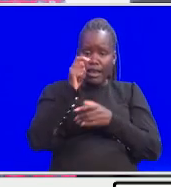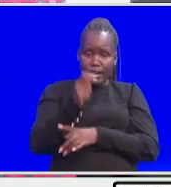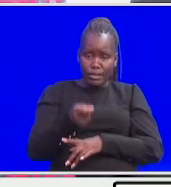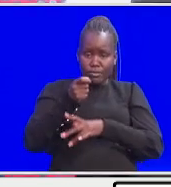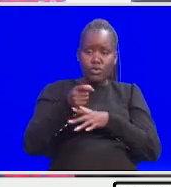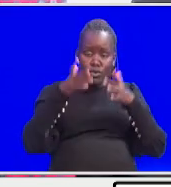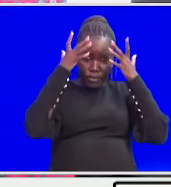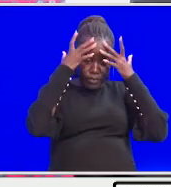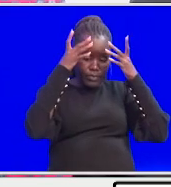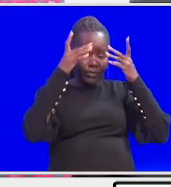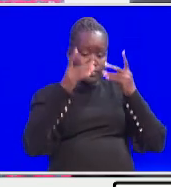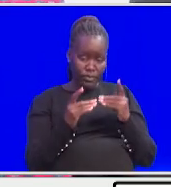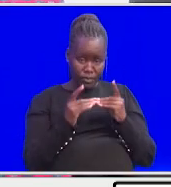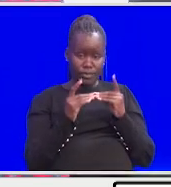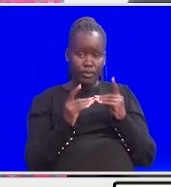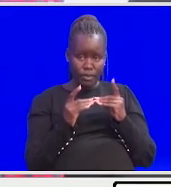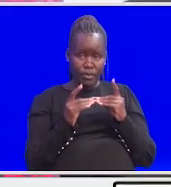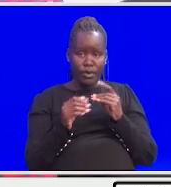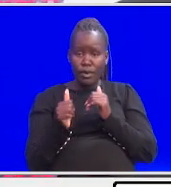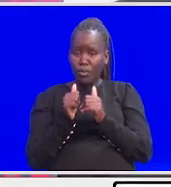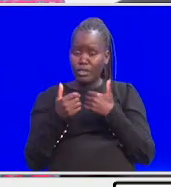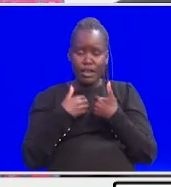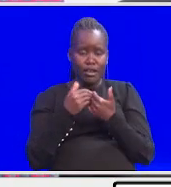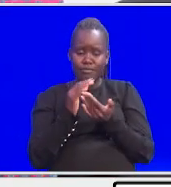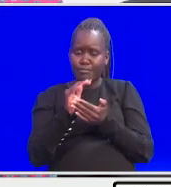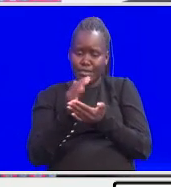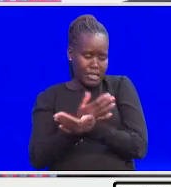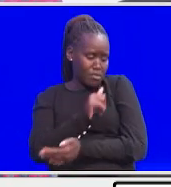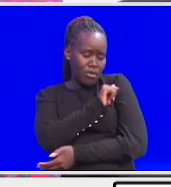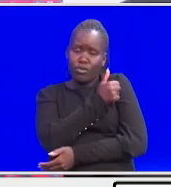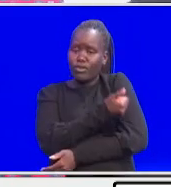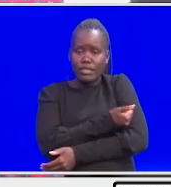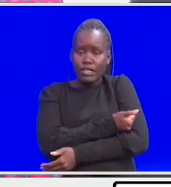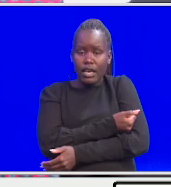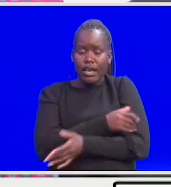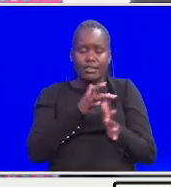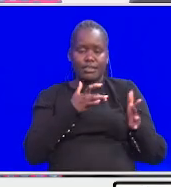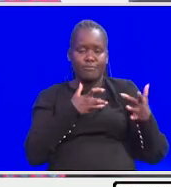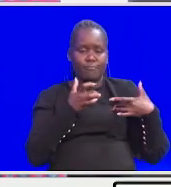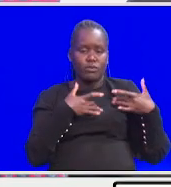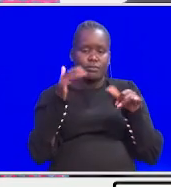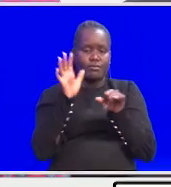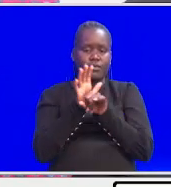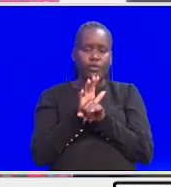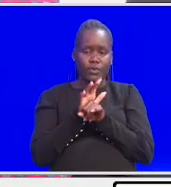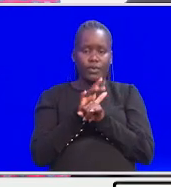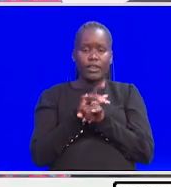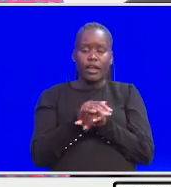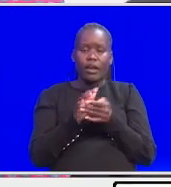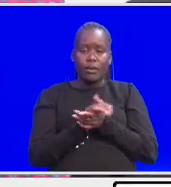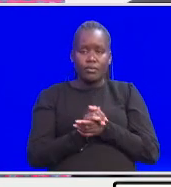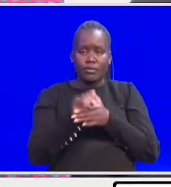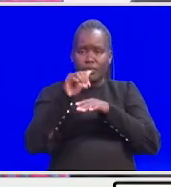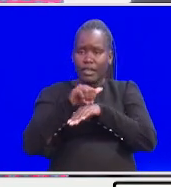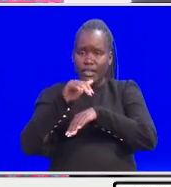decision that displeased certain authorities is deeply concerning. It sends